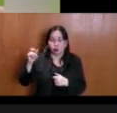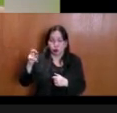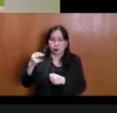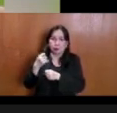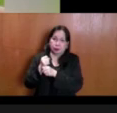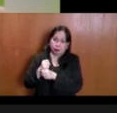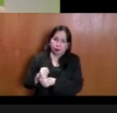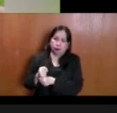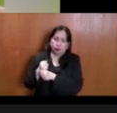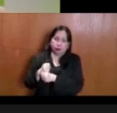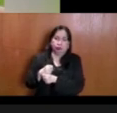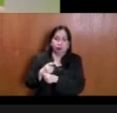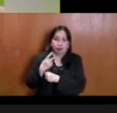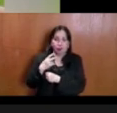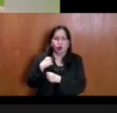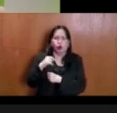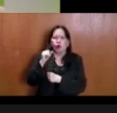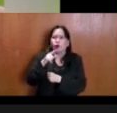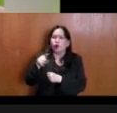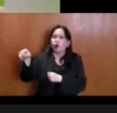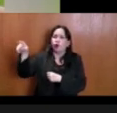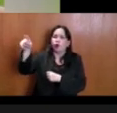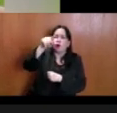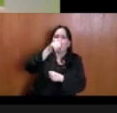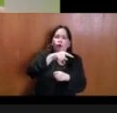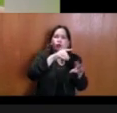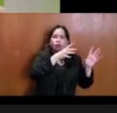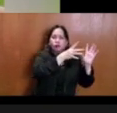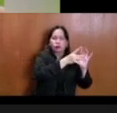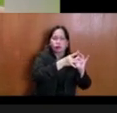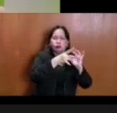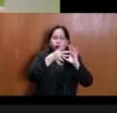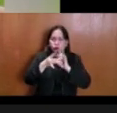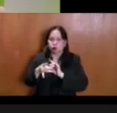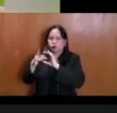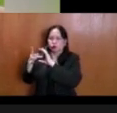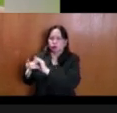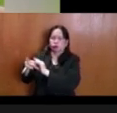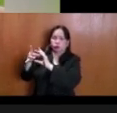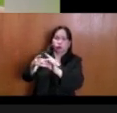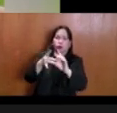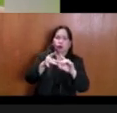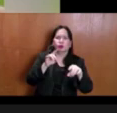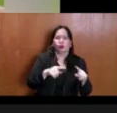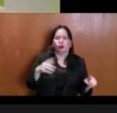production. So everybody, everything in coordination, but we